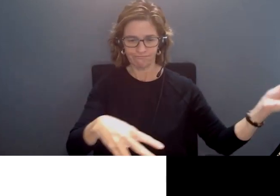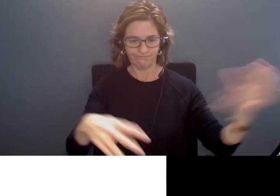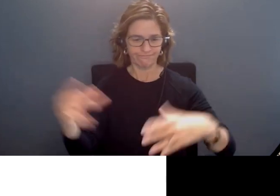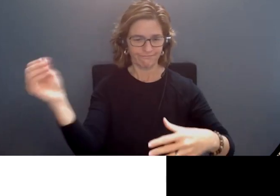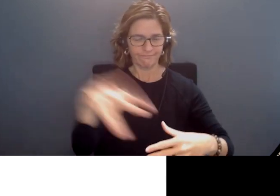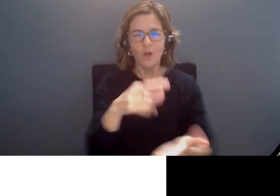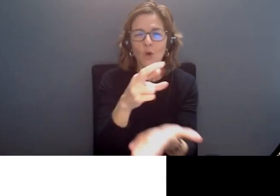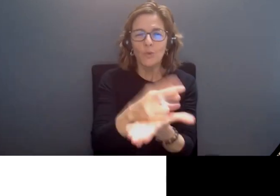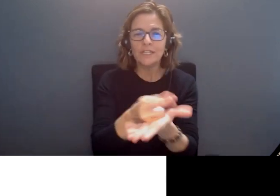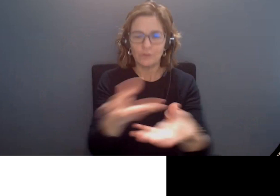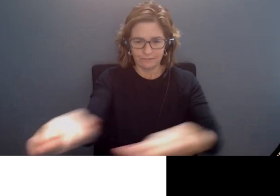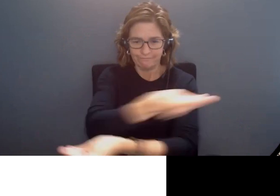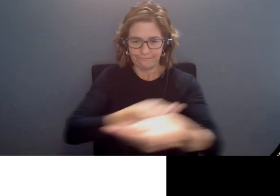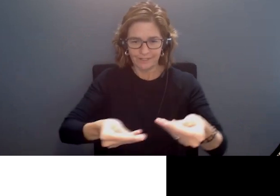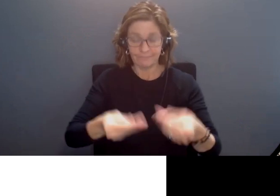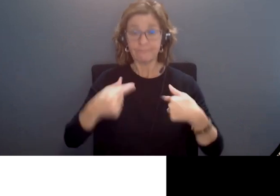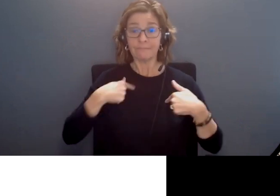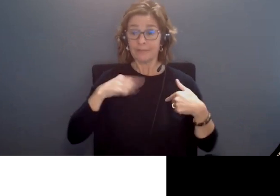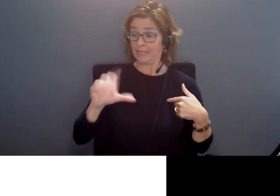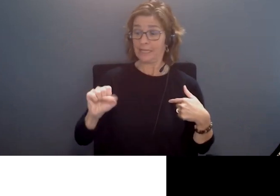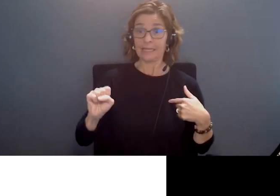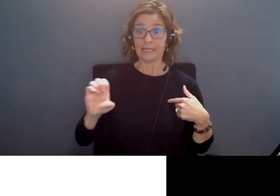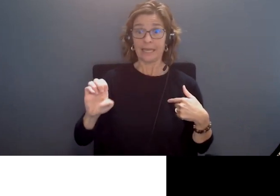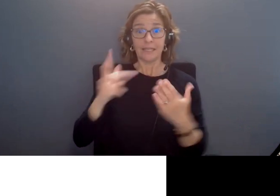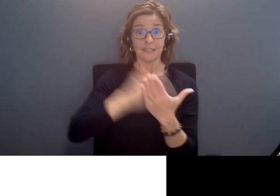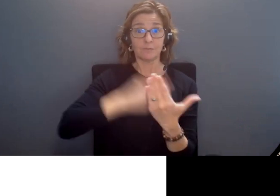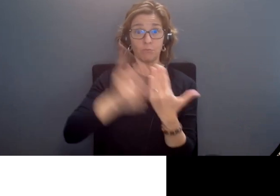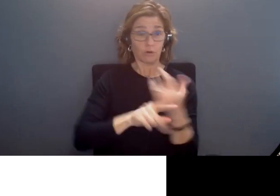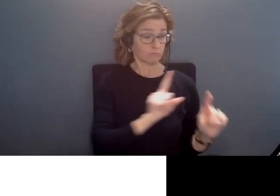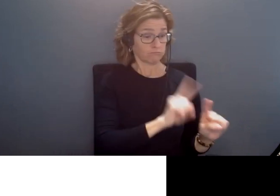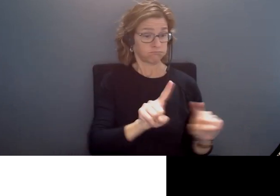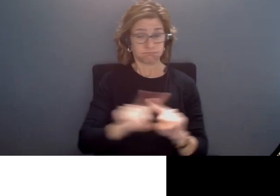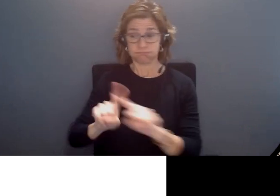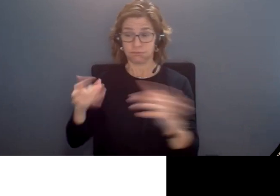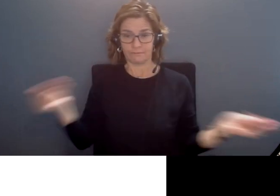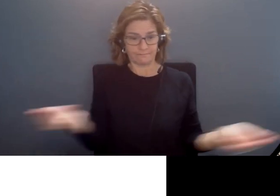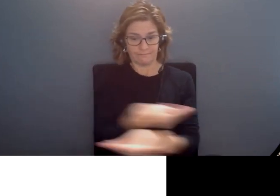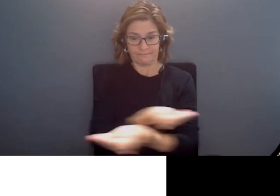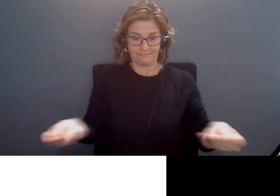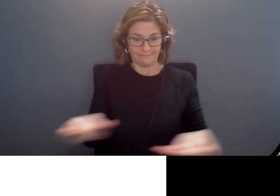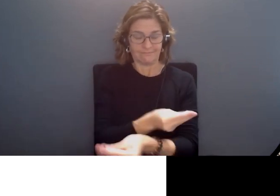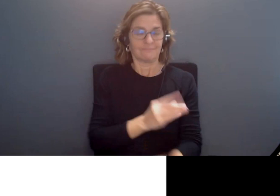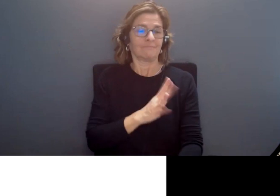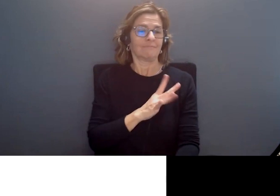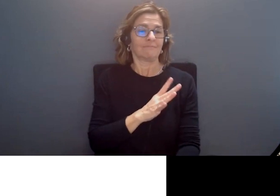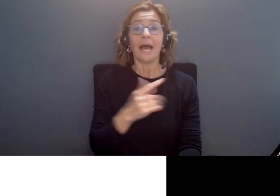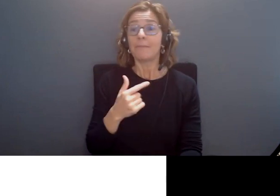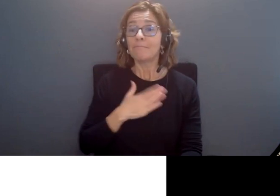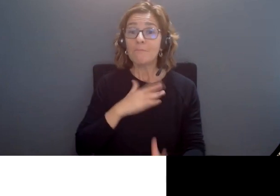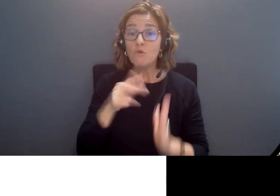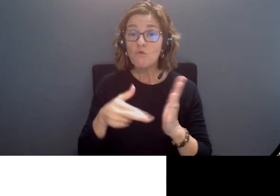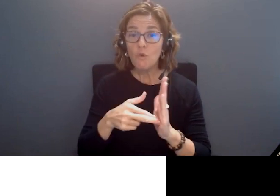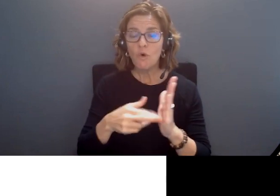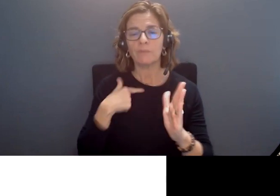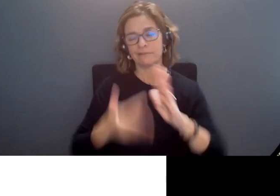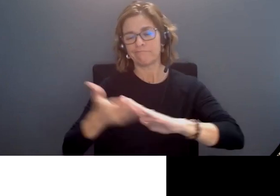resource sharing all the time in our programs. And in fact, I see it a lot in my role through facilitating certificate programs.